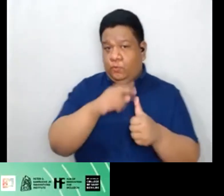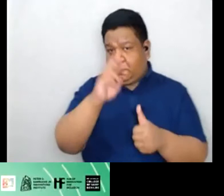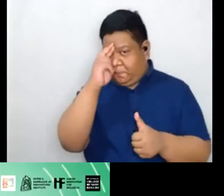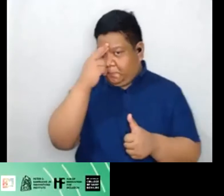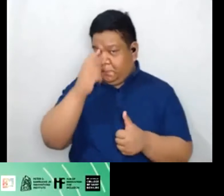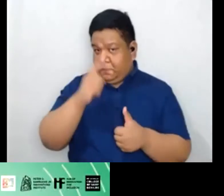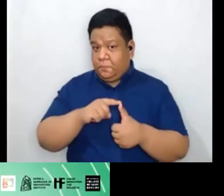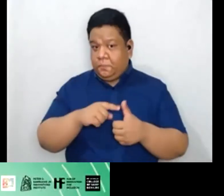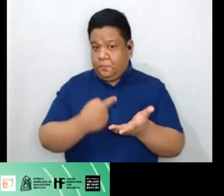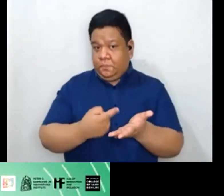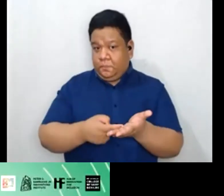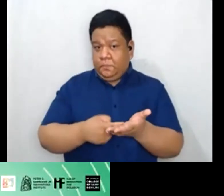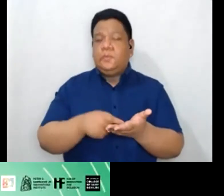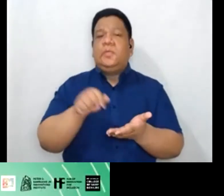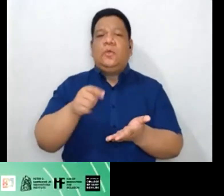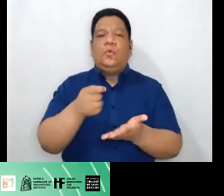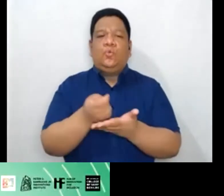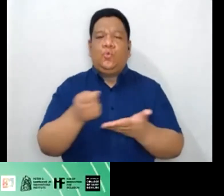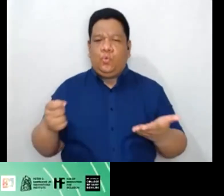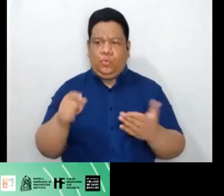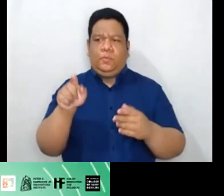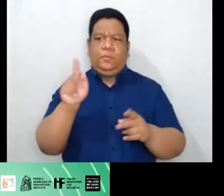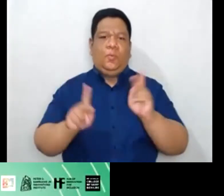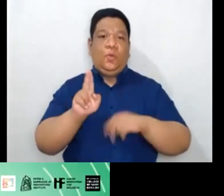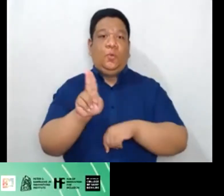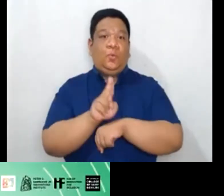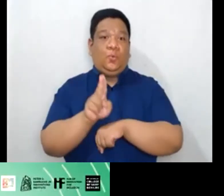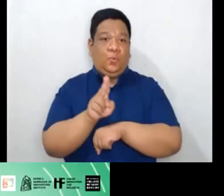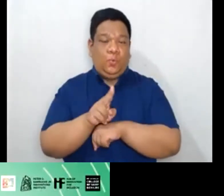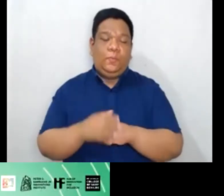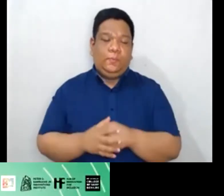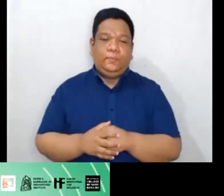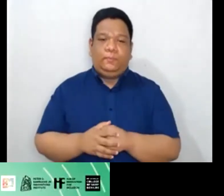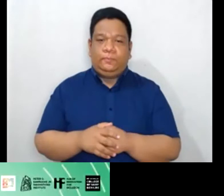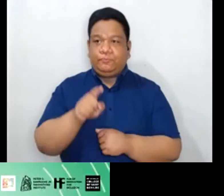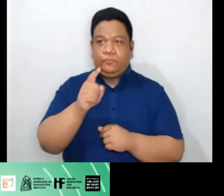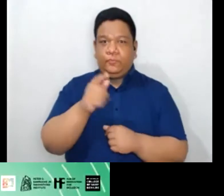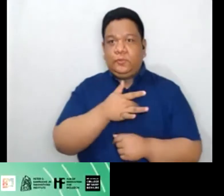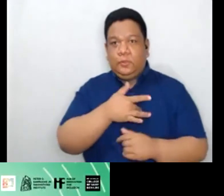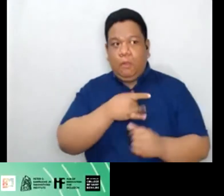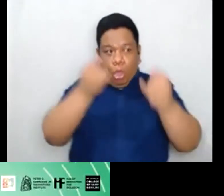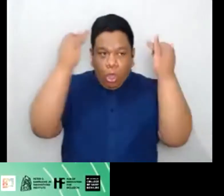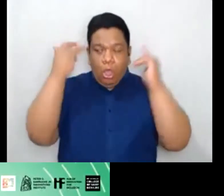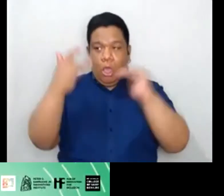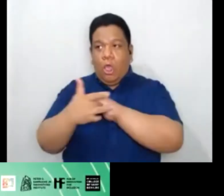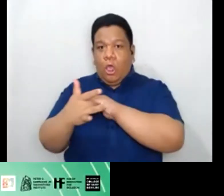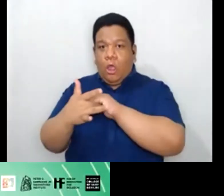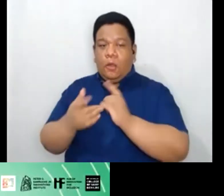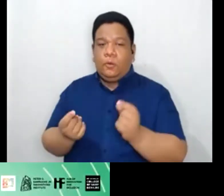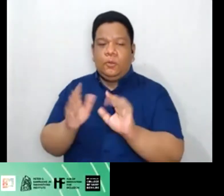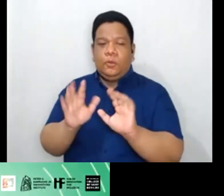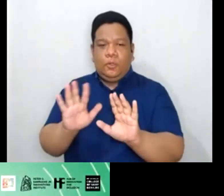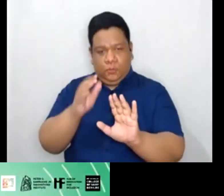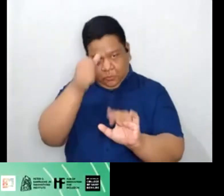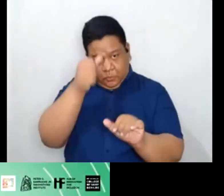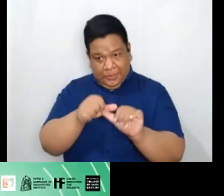we talk about here are tools that humans use. So don't get overwhelmed with what the technology can do, and just remember that it's a